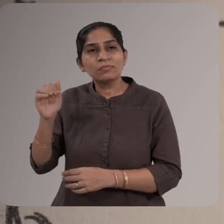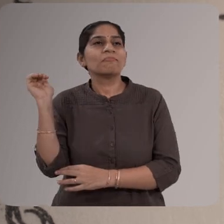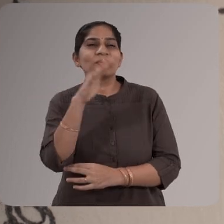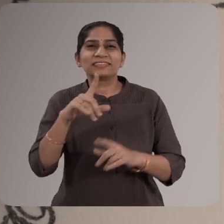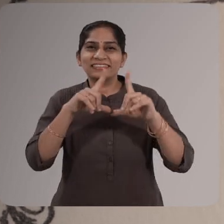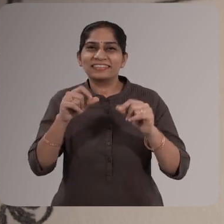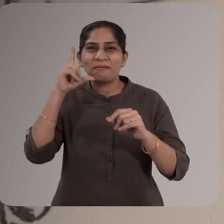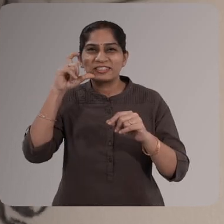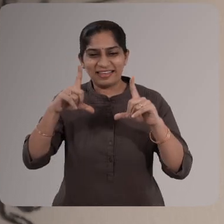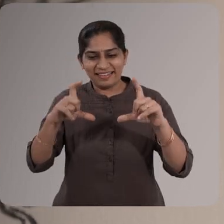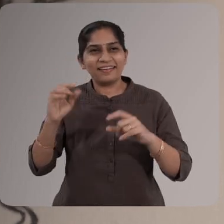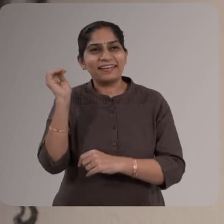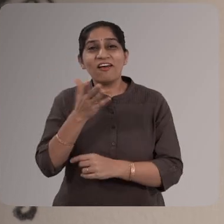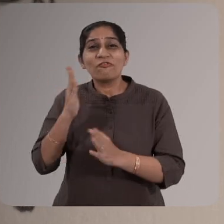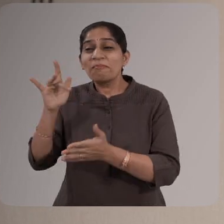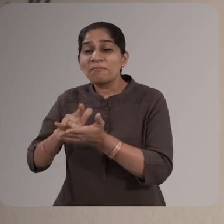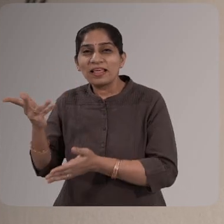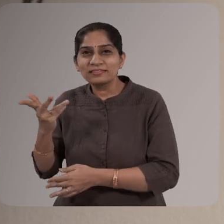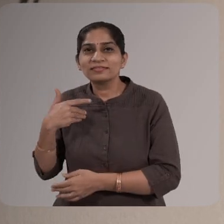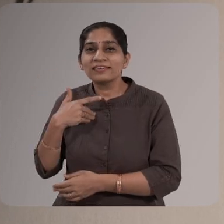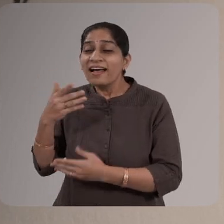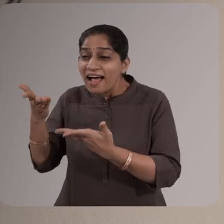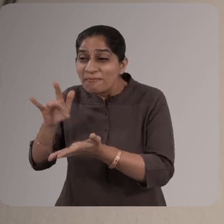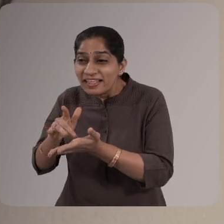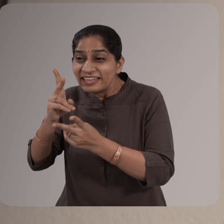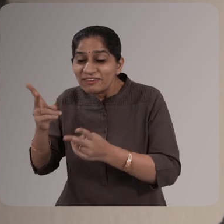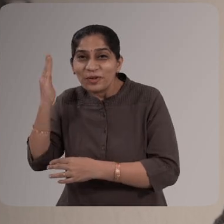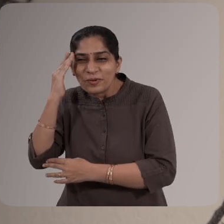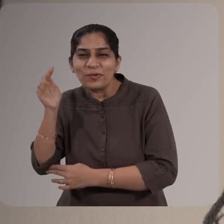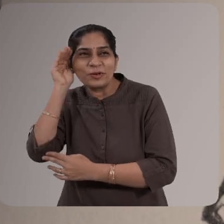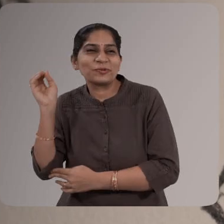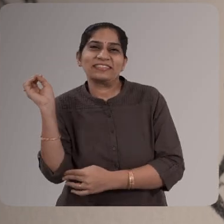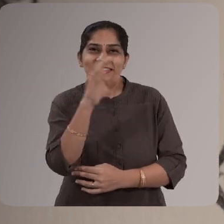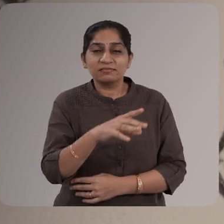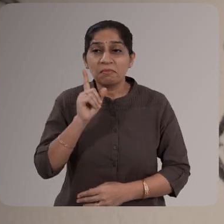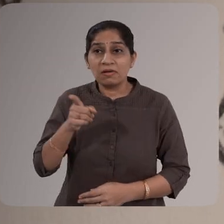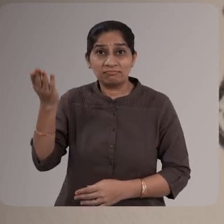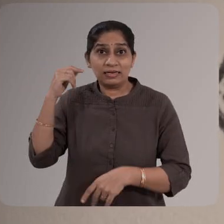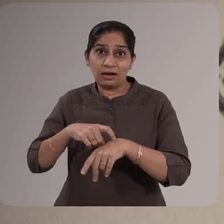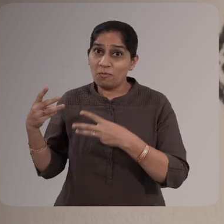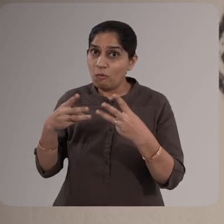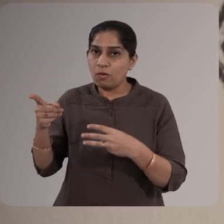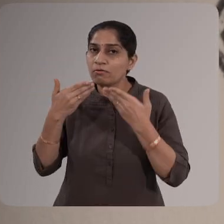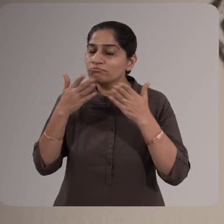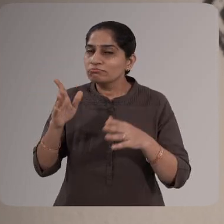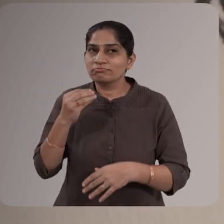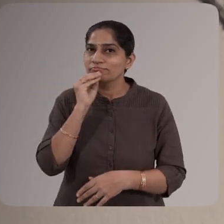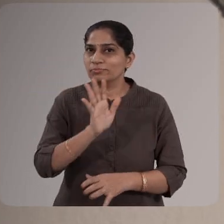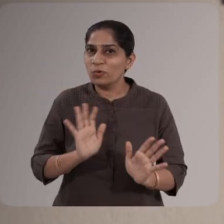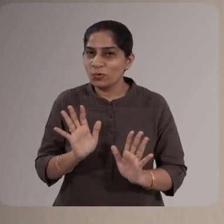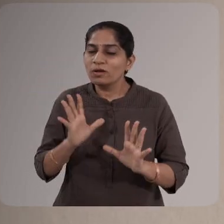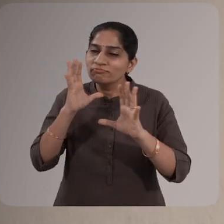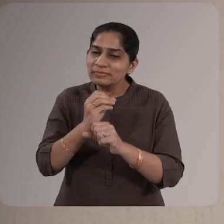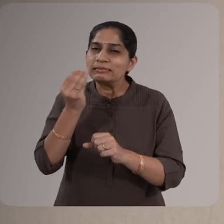from the countries they were sent to allowed them to share something of the new places they were seeing, especially when censorship meant that they could not write